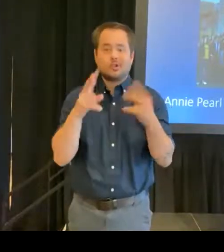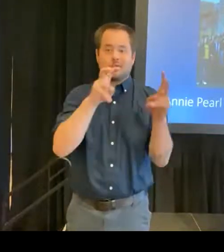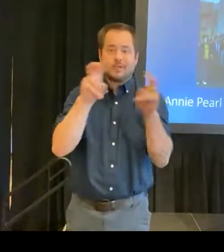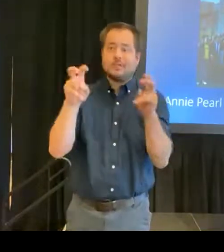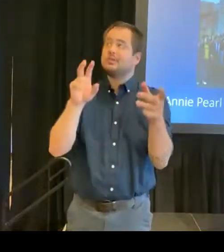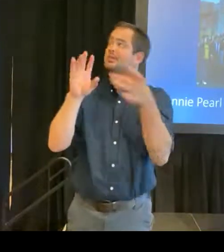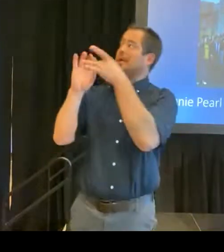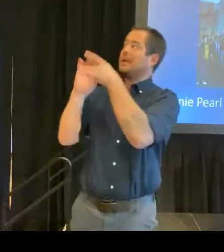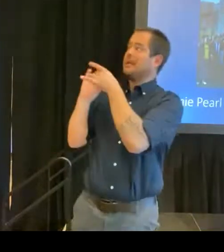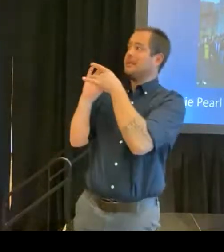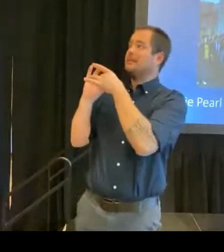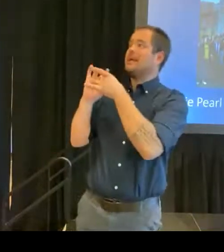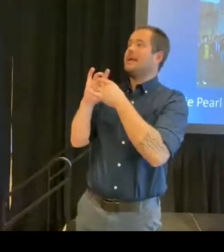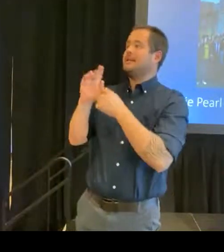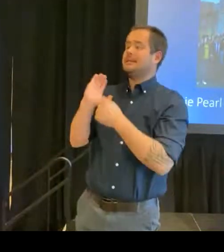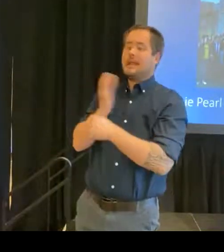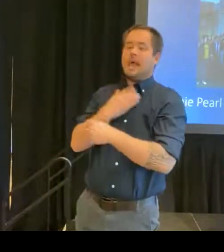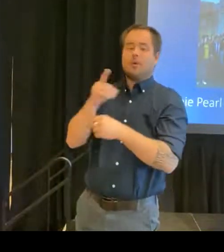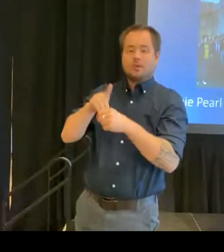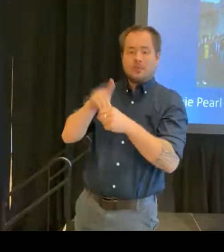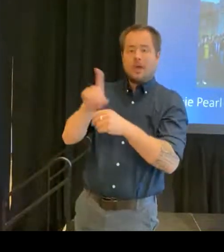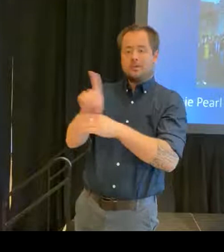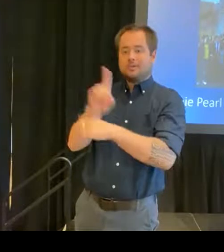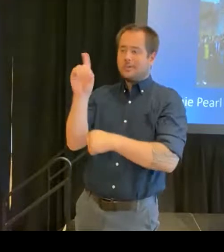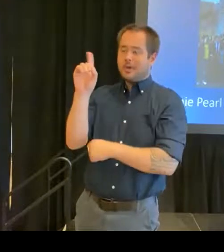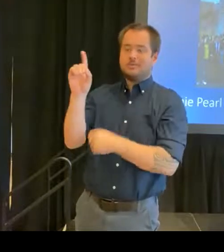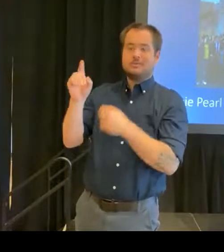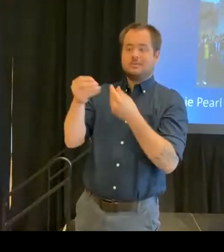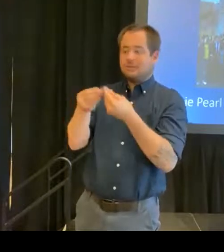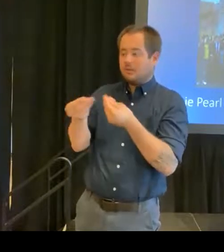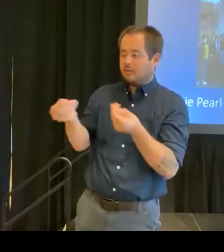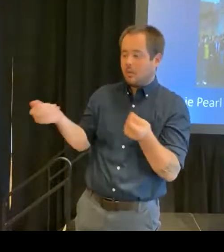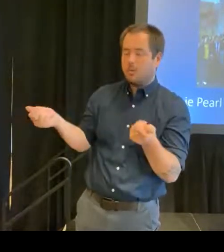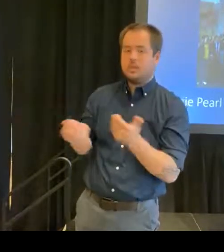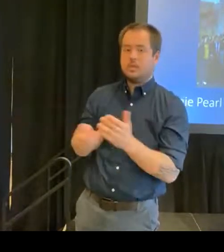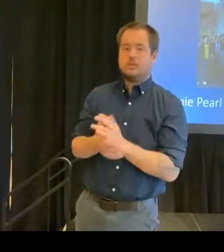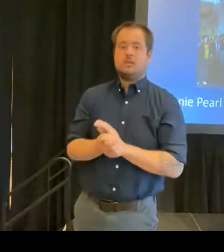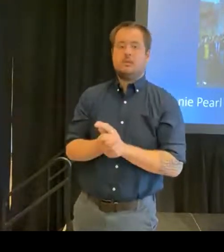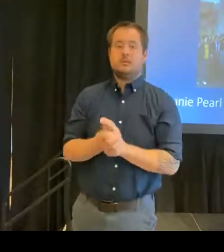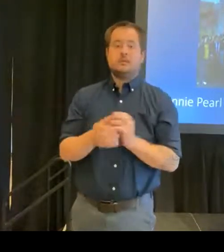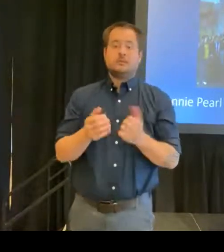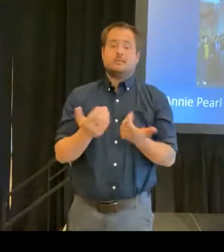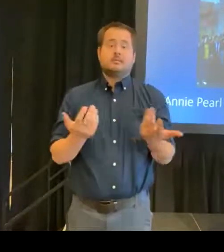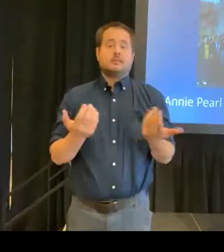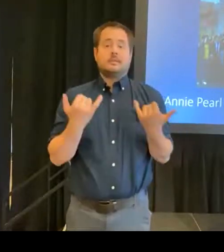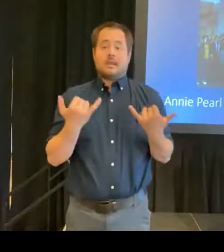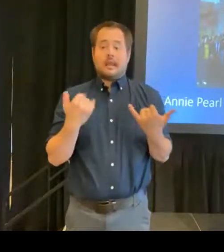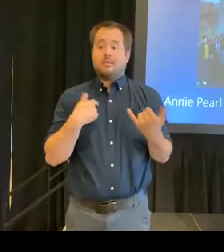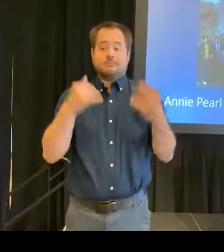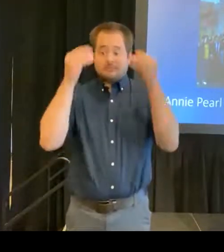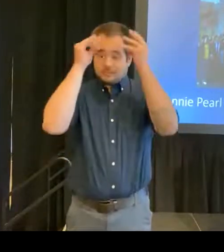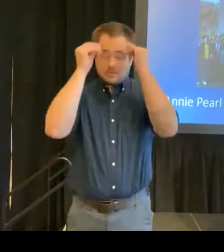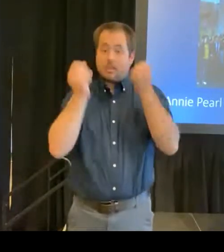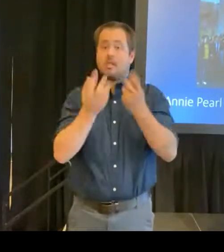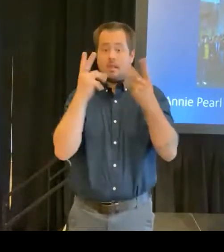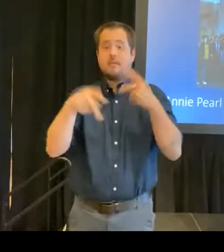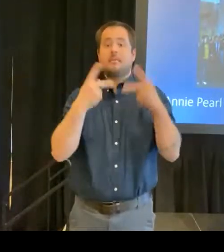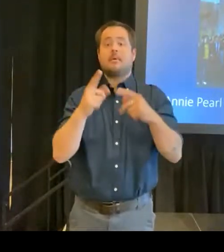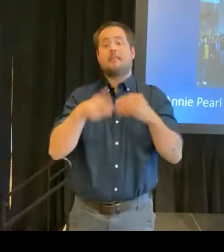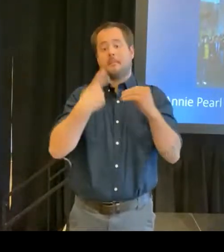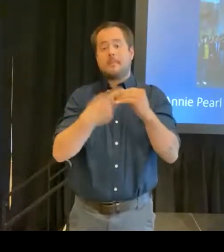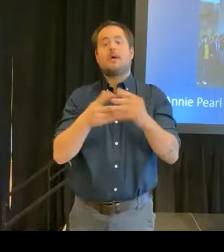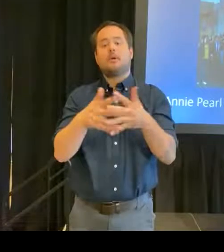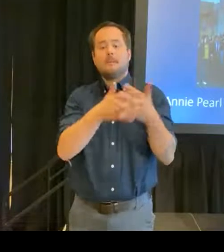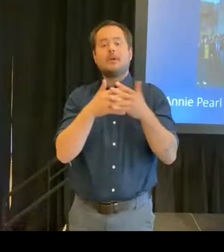the eroding of democracy, a lot of that gets me thinking about this whole notion of American exceptionalism. So it